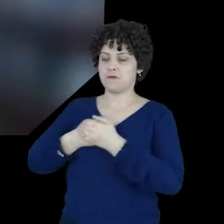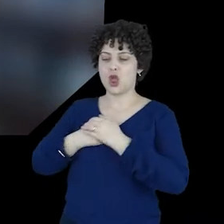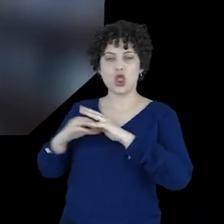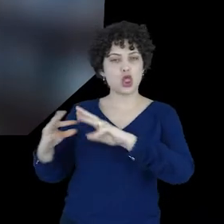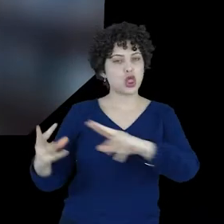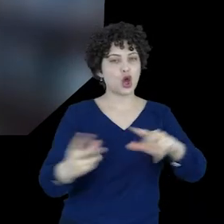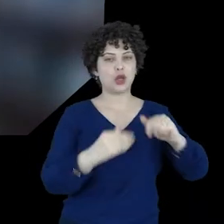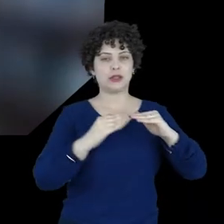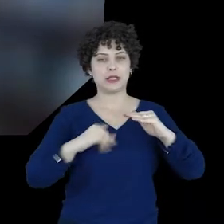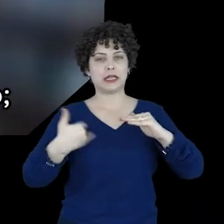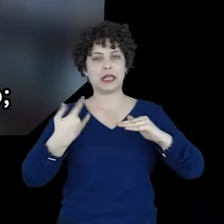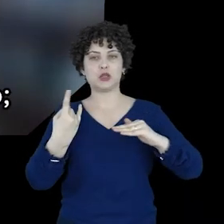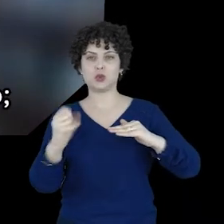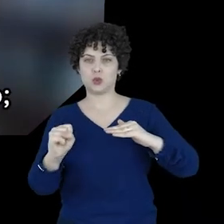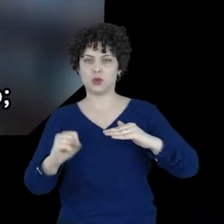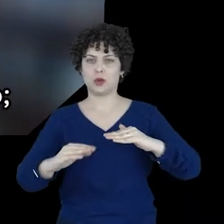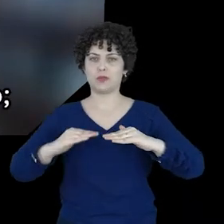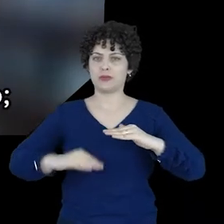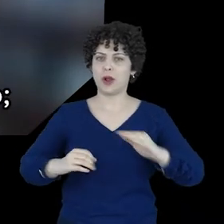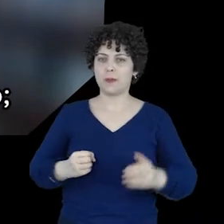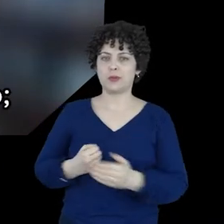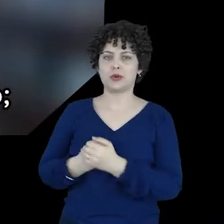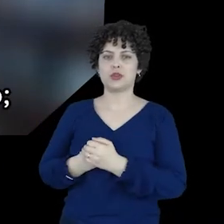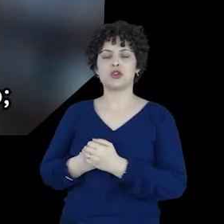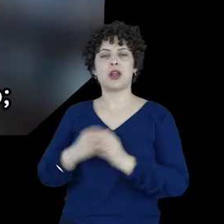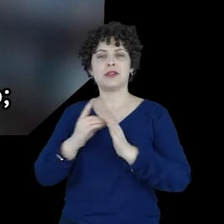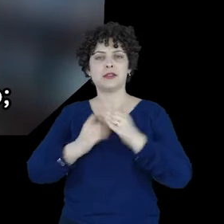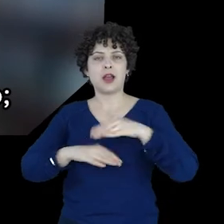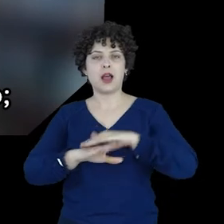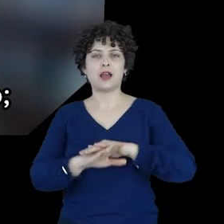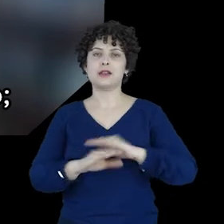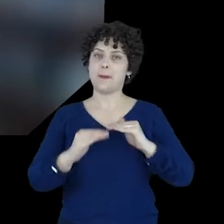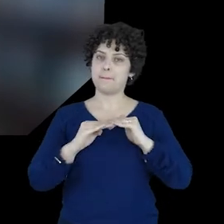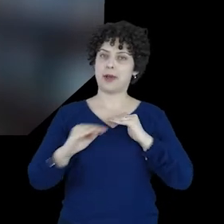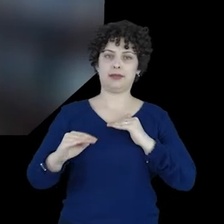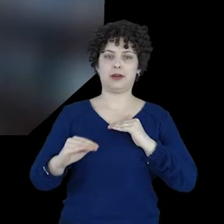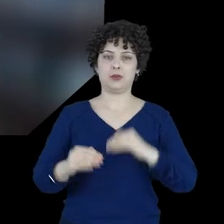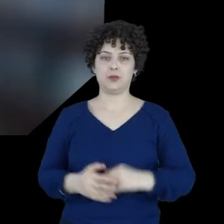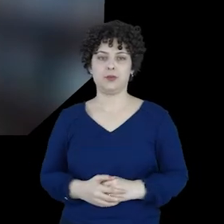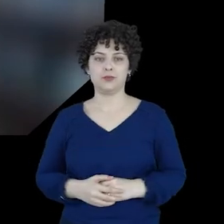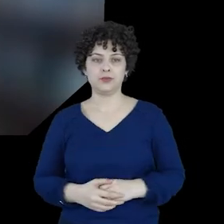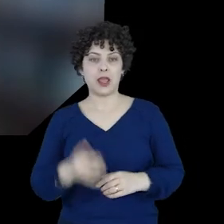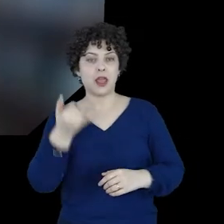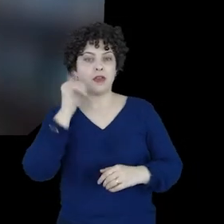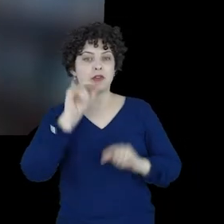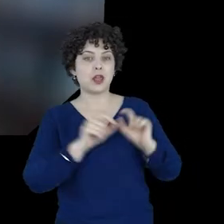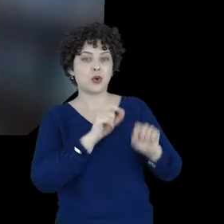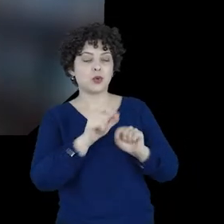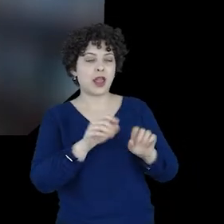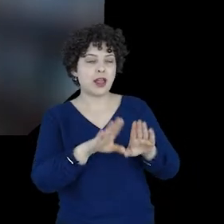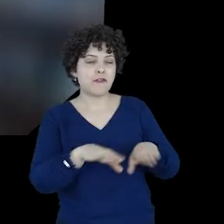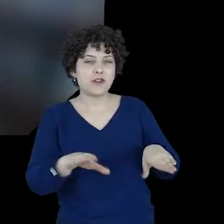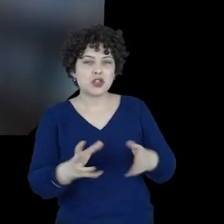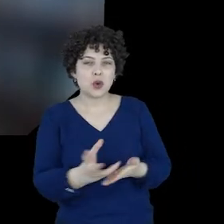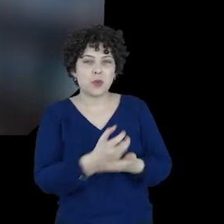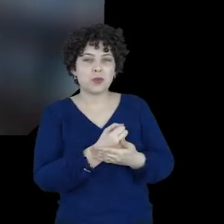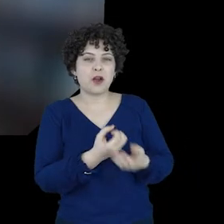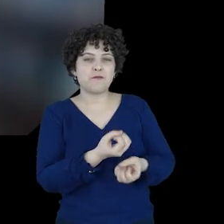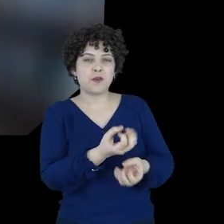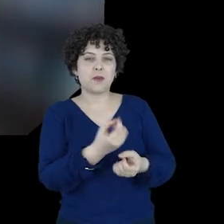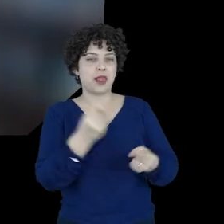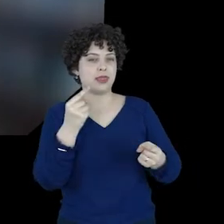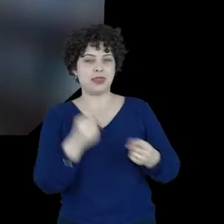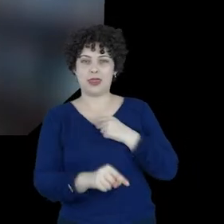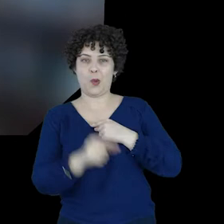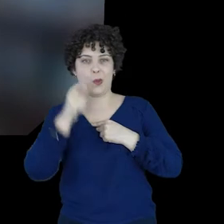a high level of privacy to all under 18s by design and default. They must avoid using children's data for purposes that are